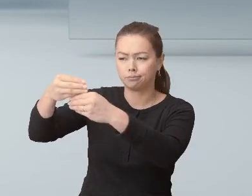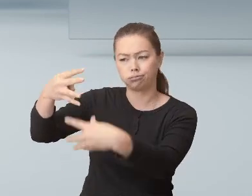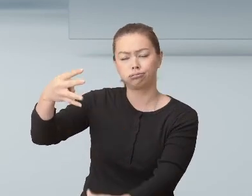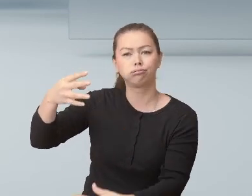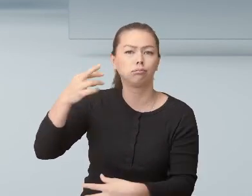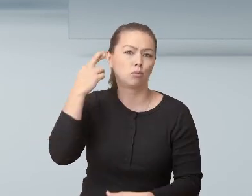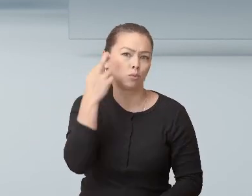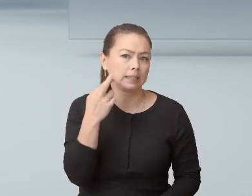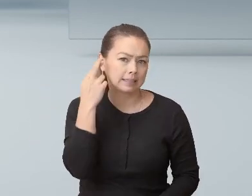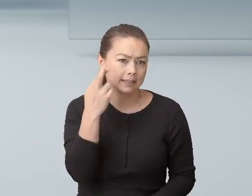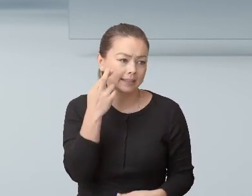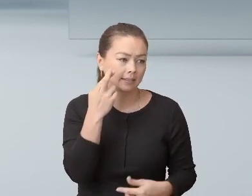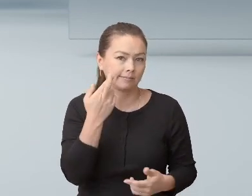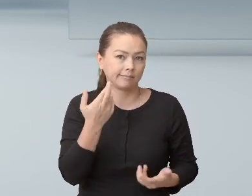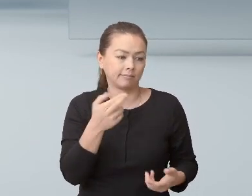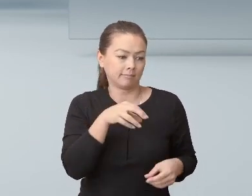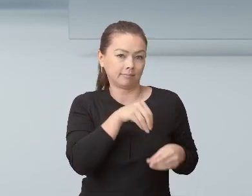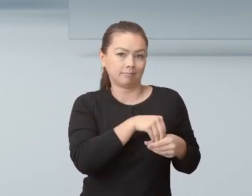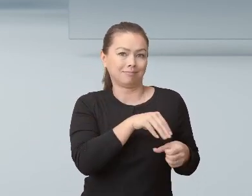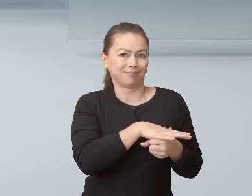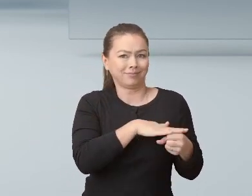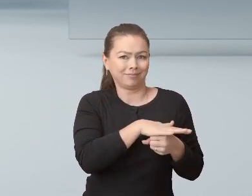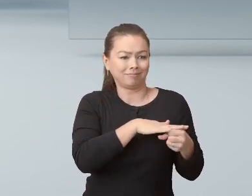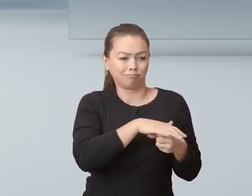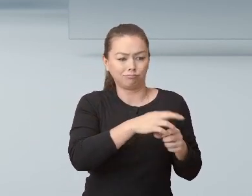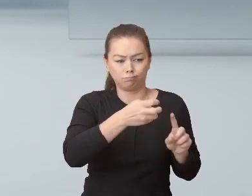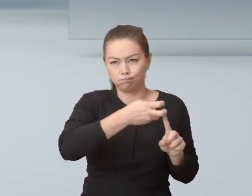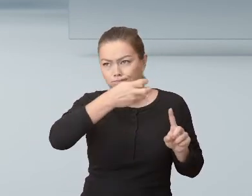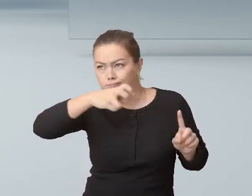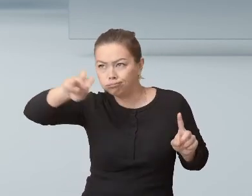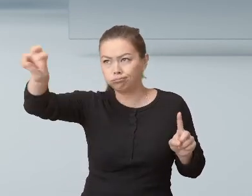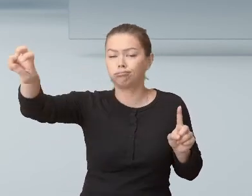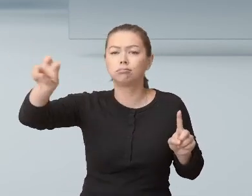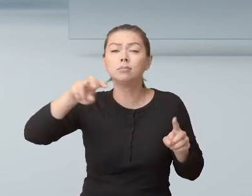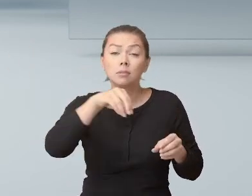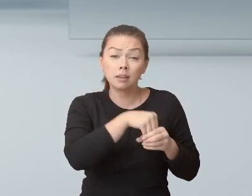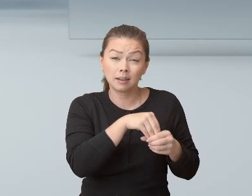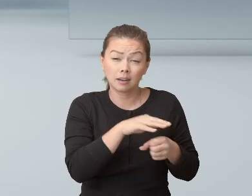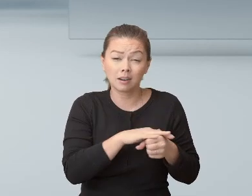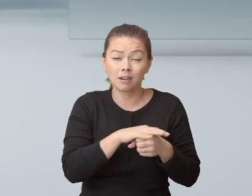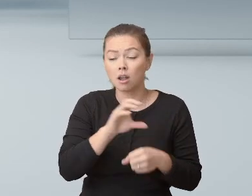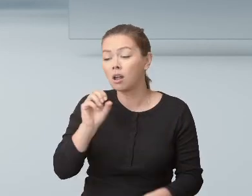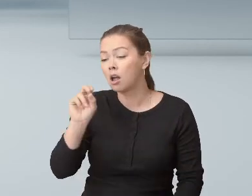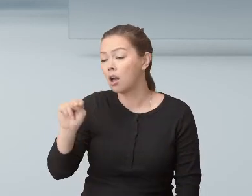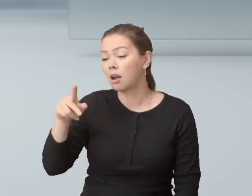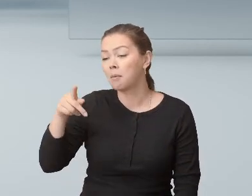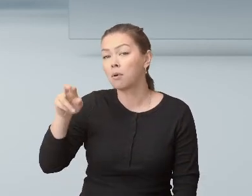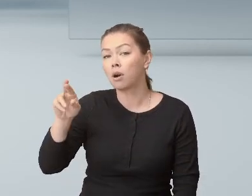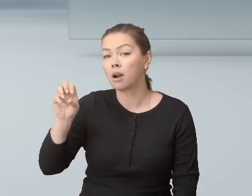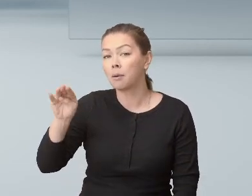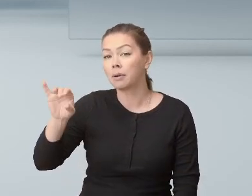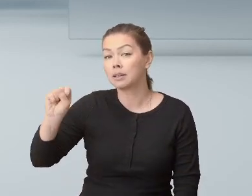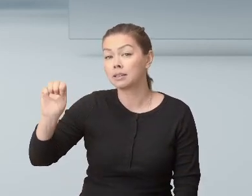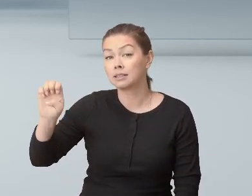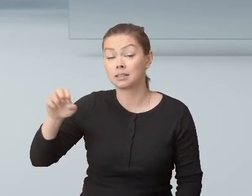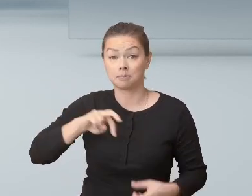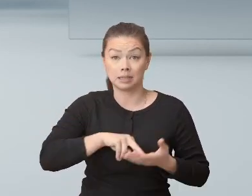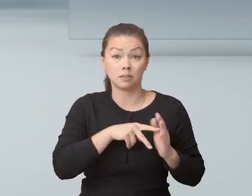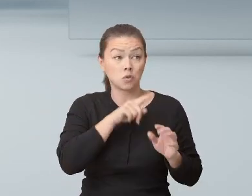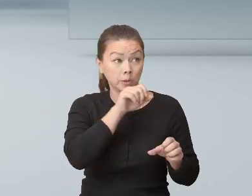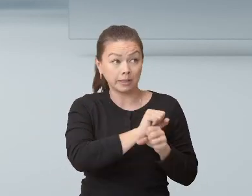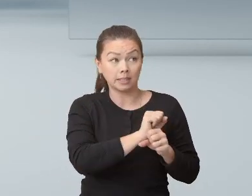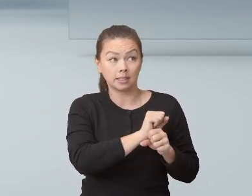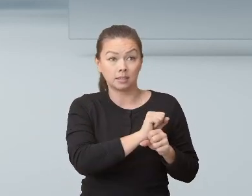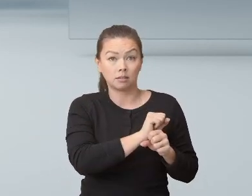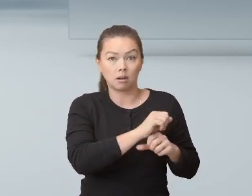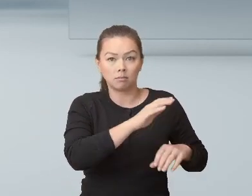on-premise, we mean it's physically sitting at a server or computer somewhere on site at your company, or maybe